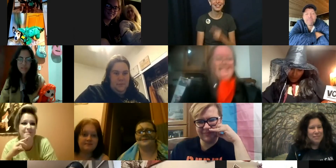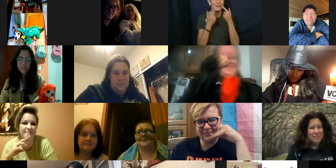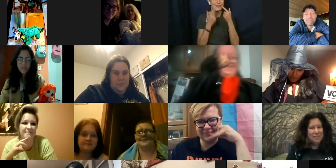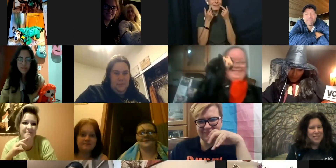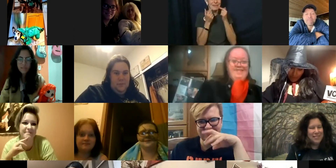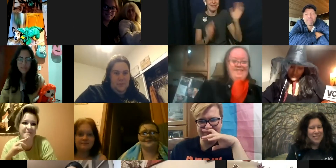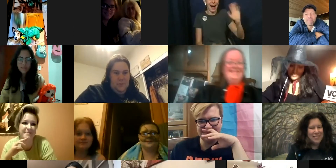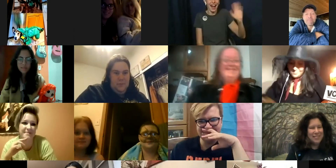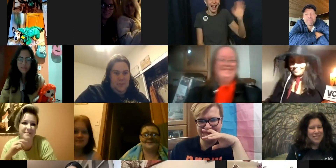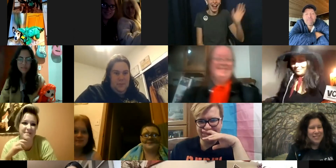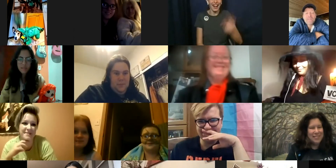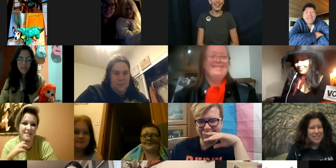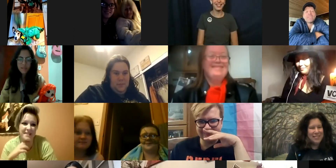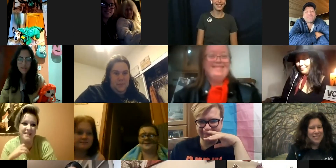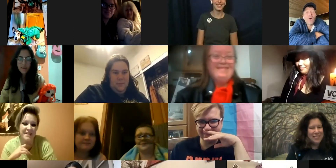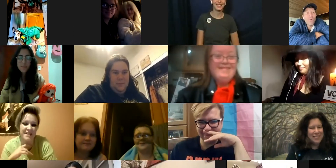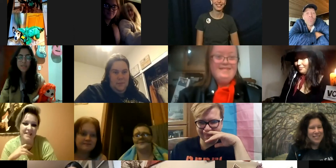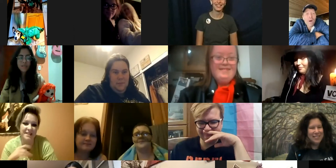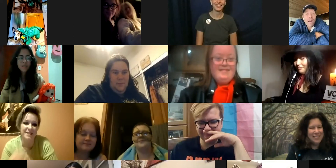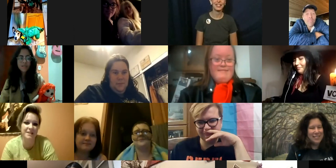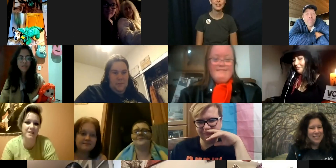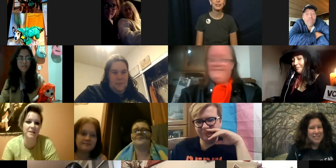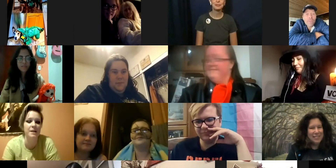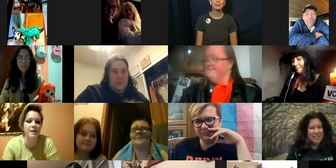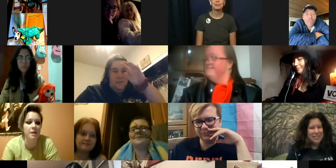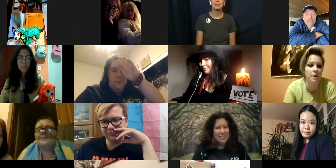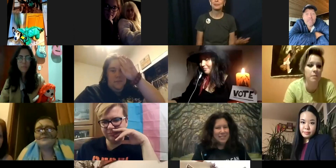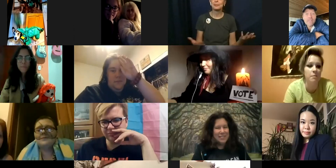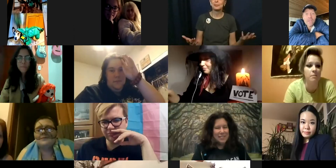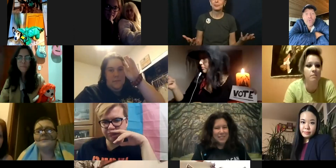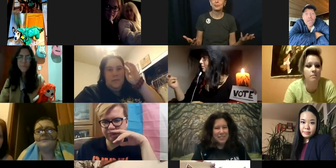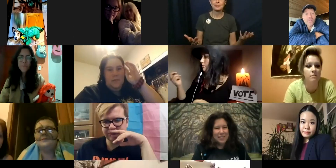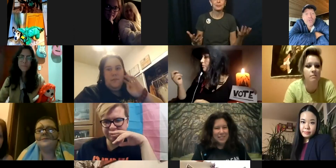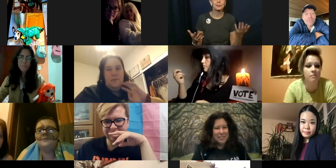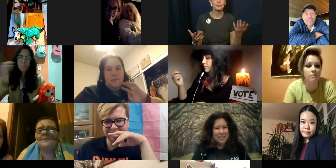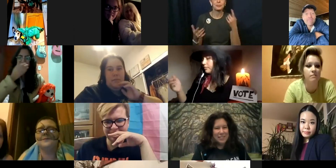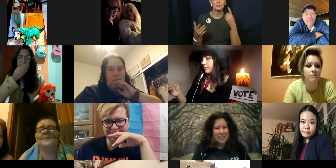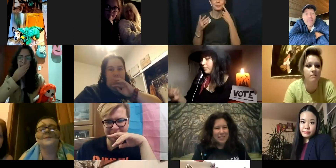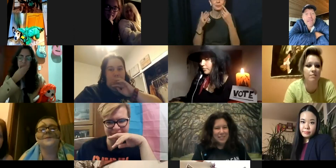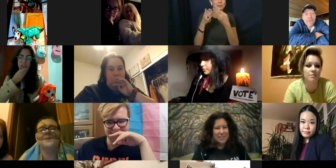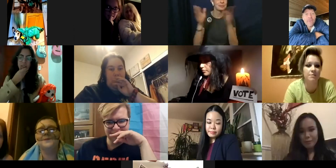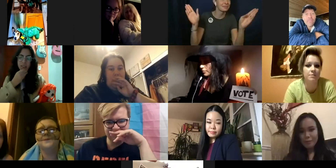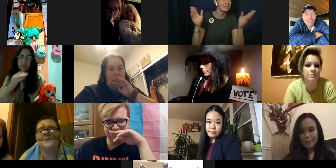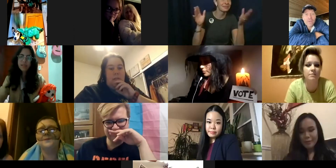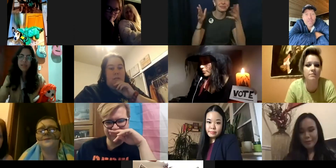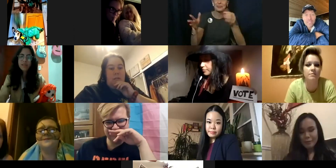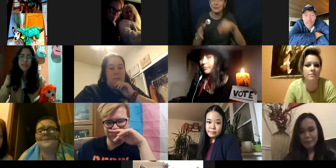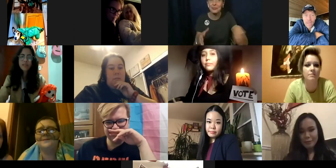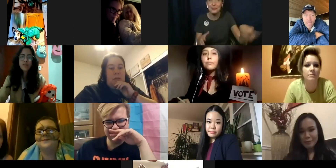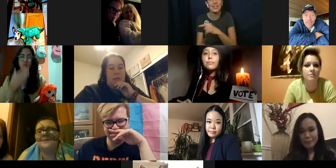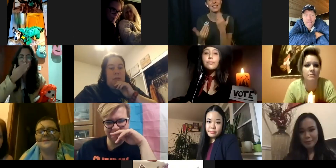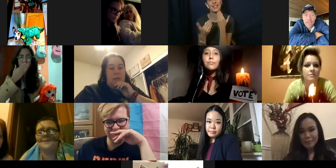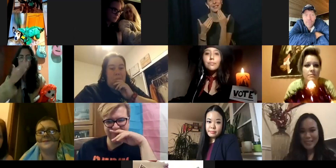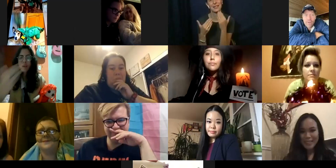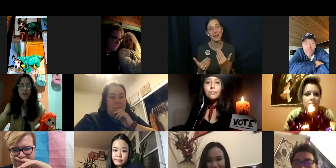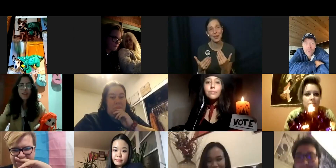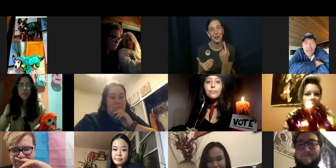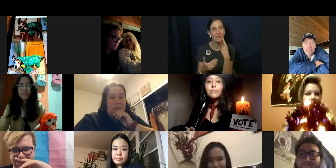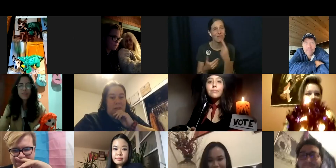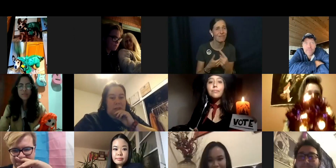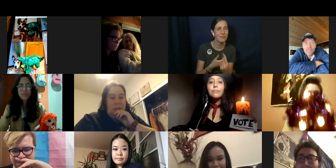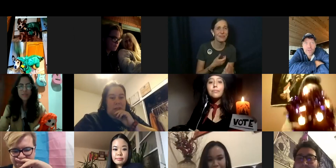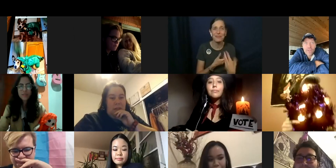leg, but the first time I climbed up there, I slipped right off and landed right on my head. So goodness. We